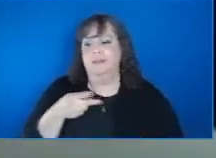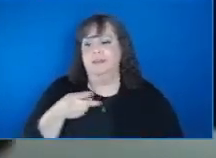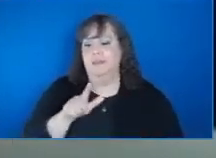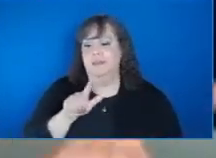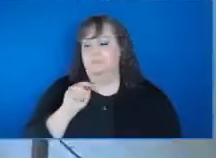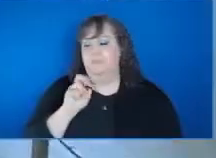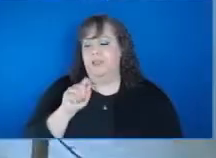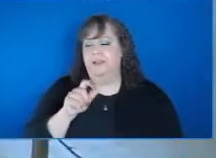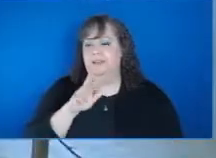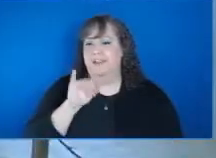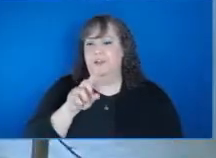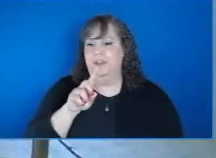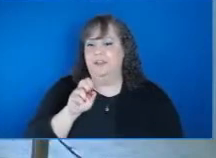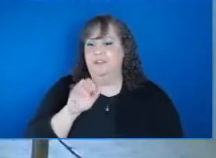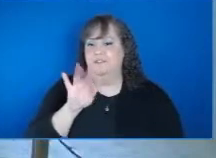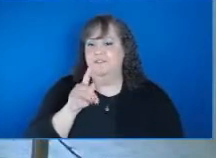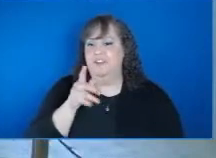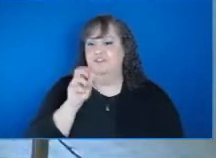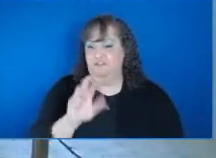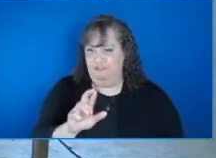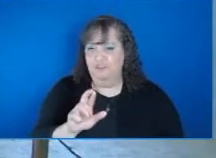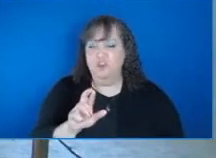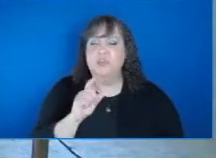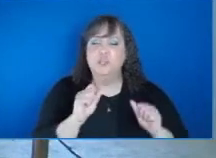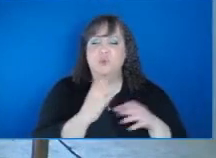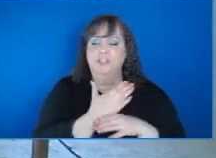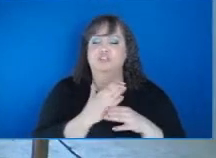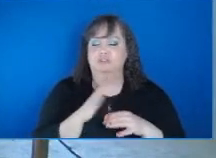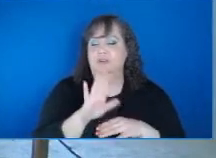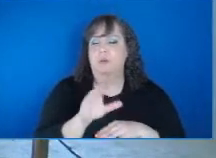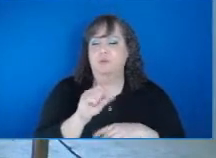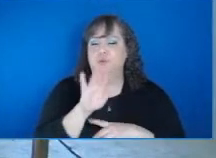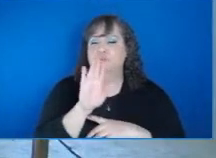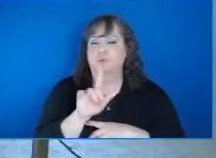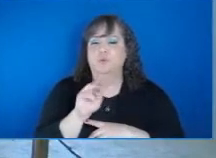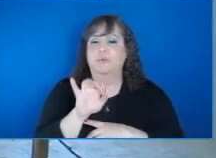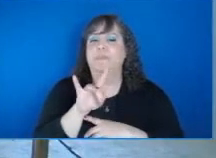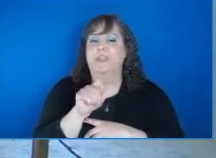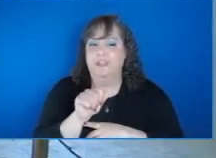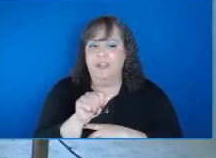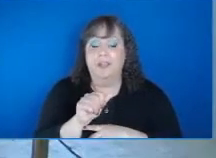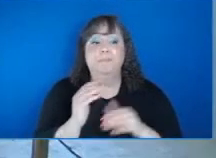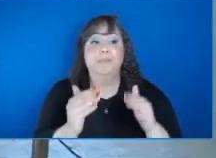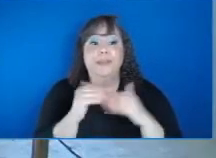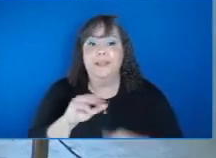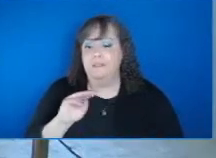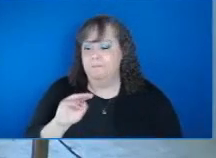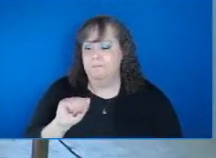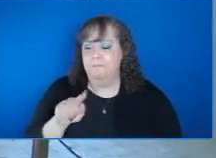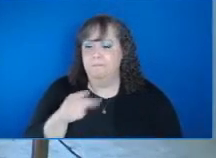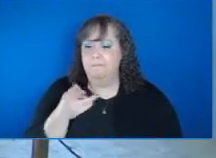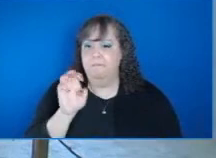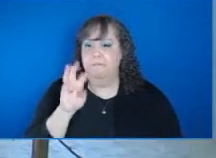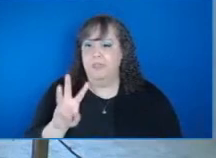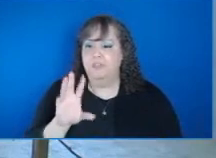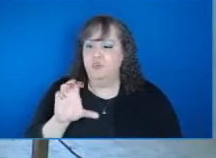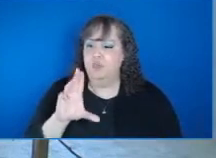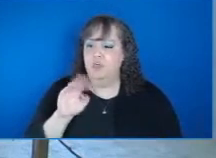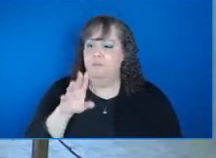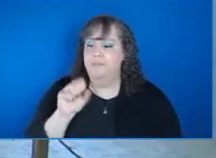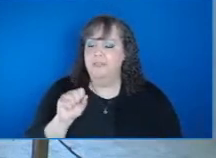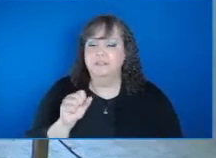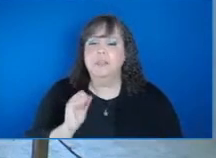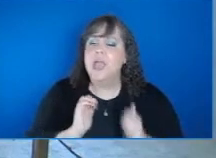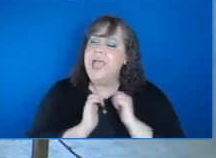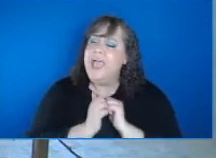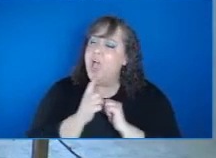going to go back to questions. Okay, next one up is from Matthew Cummins. How do you determine what weight